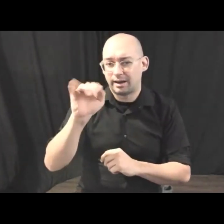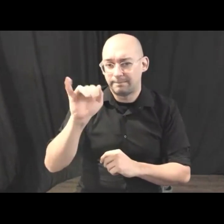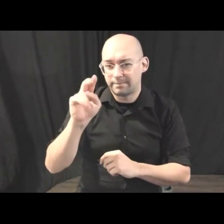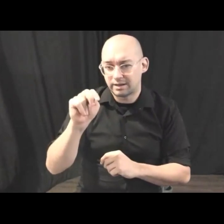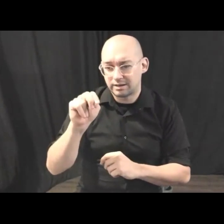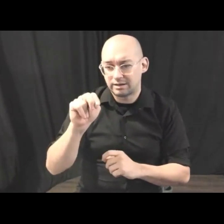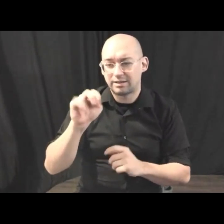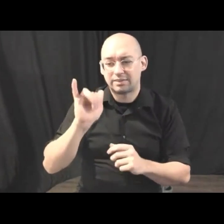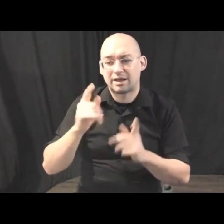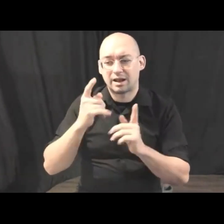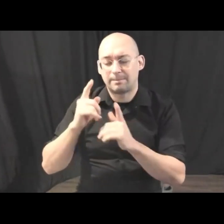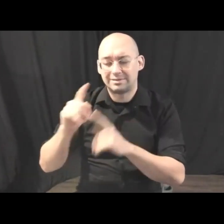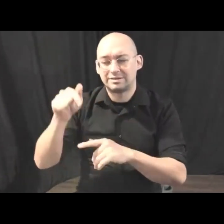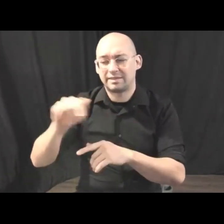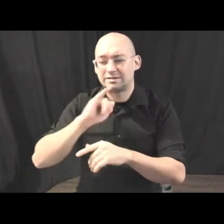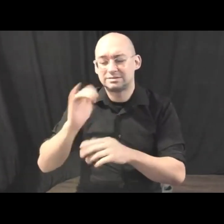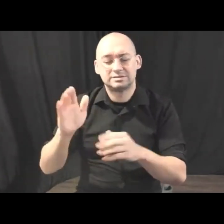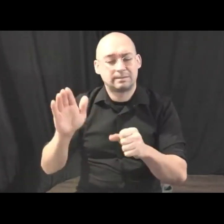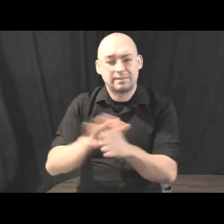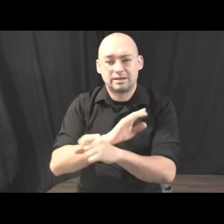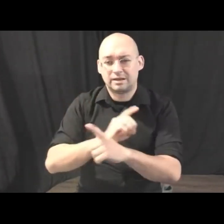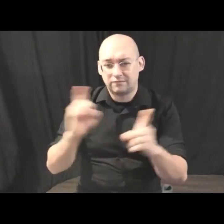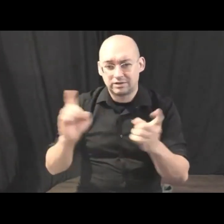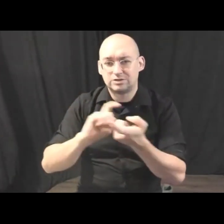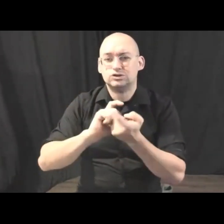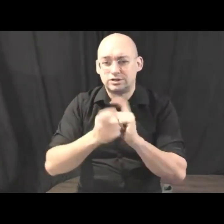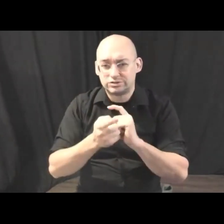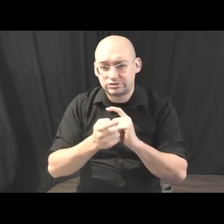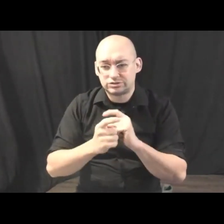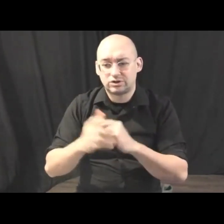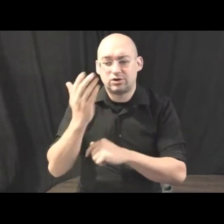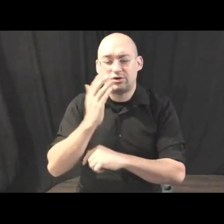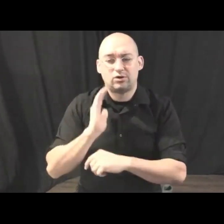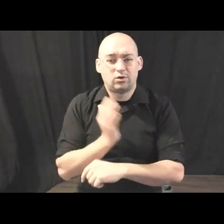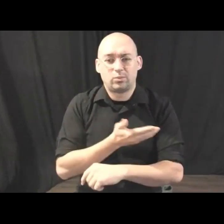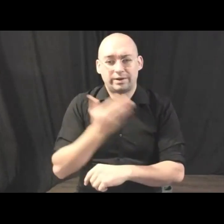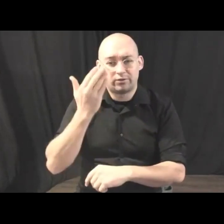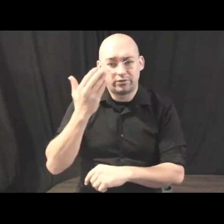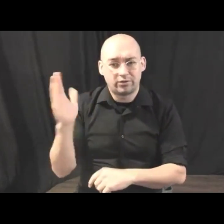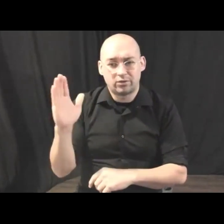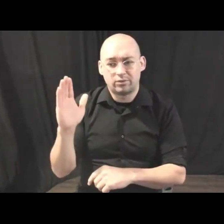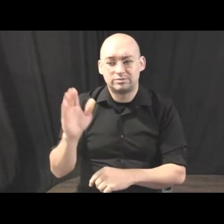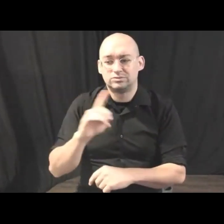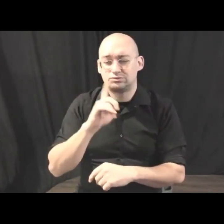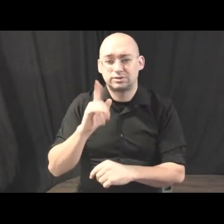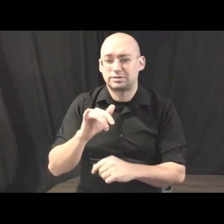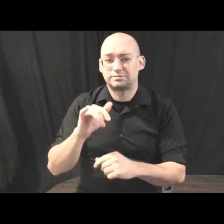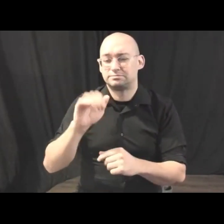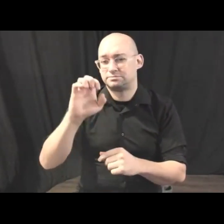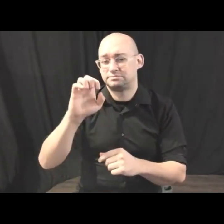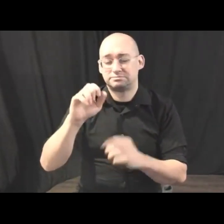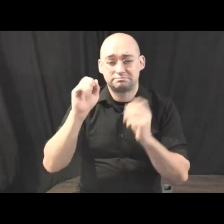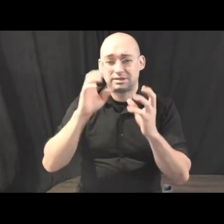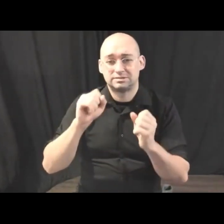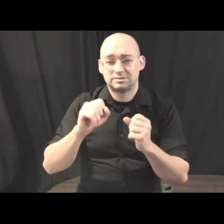been through that. This is an entirely different change, as we all know. I do think it's extraordinary that the Master Plan for Aging seems to be